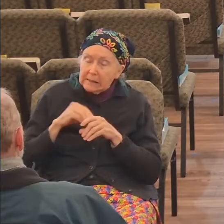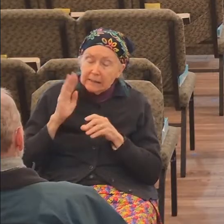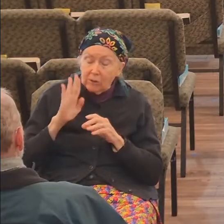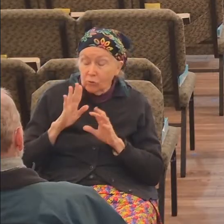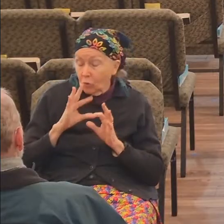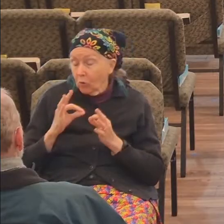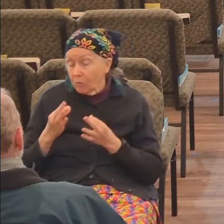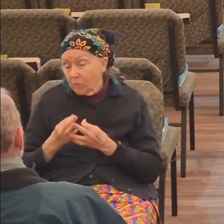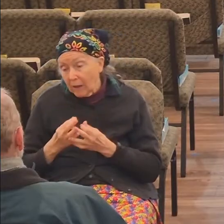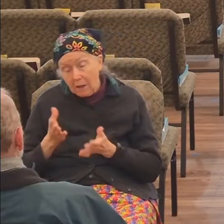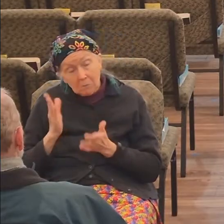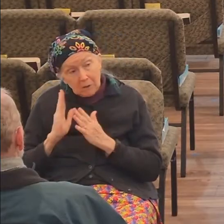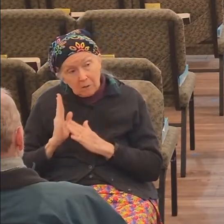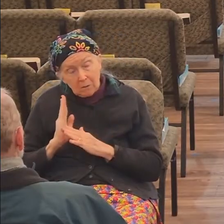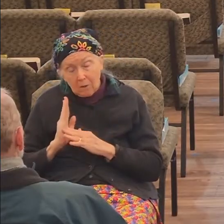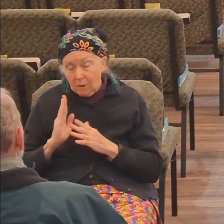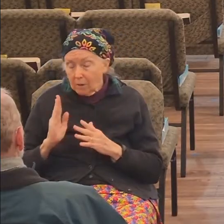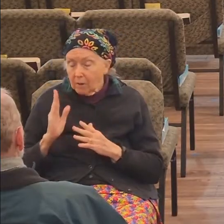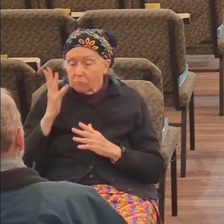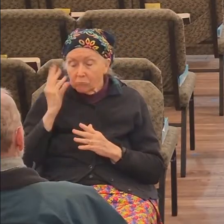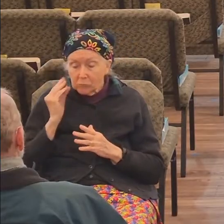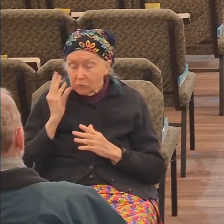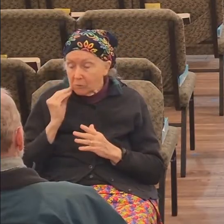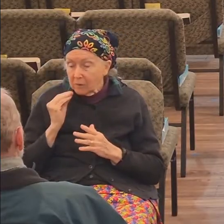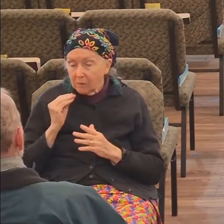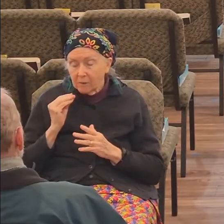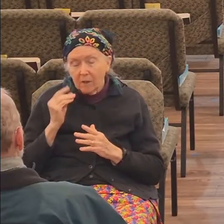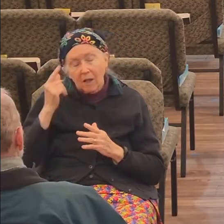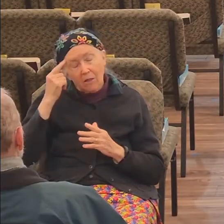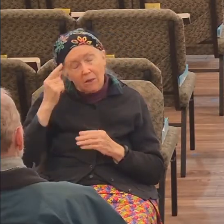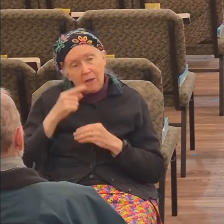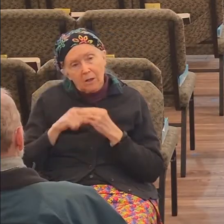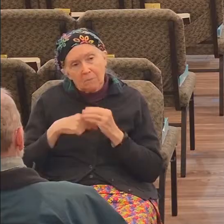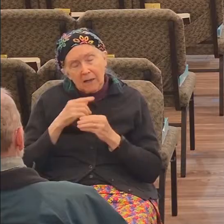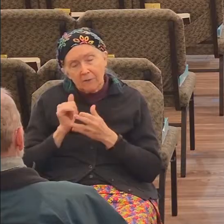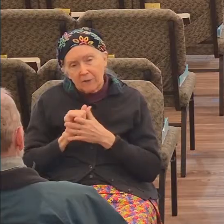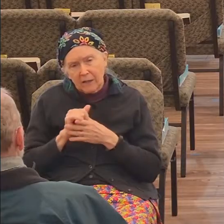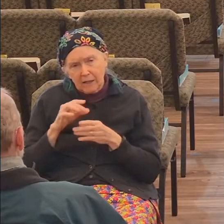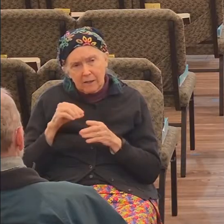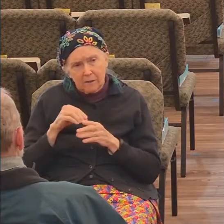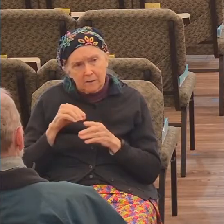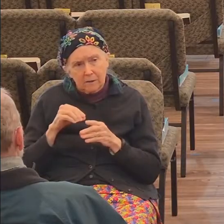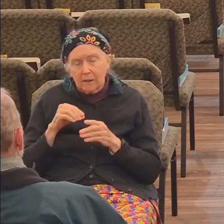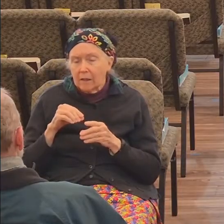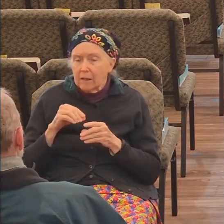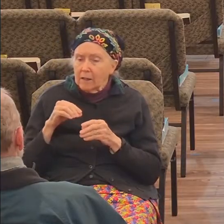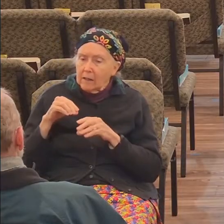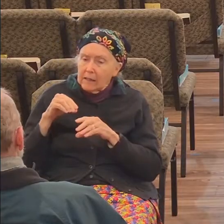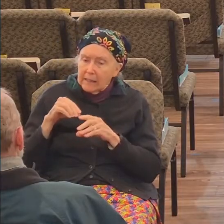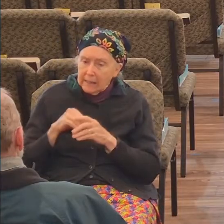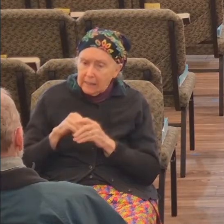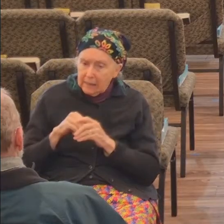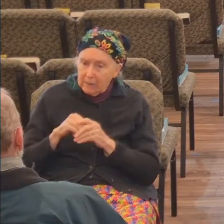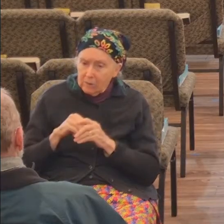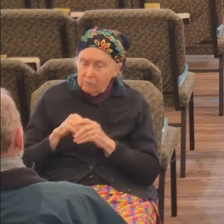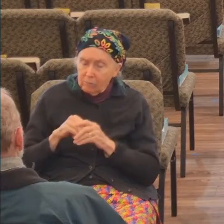family. Maybe think about all this, and especially in light of this culture, and the collectivist type culture.